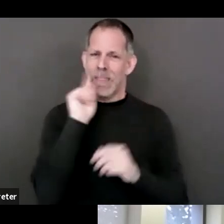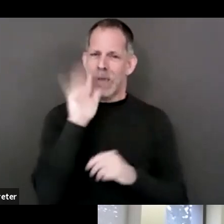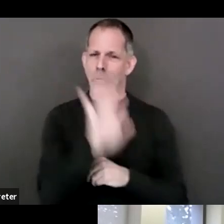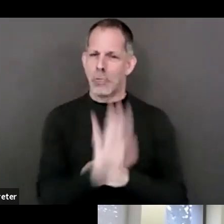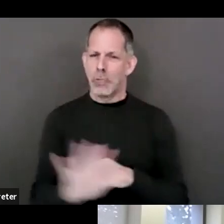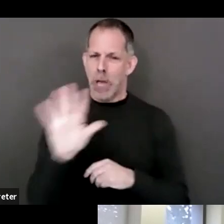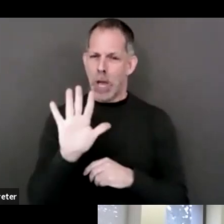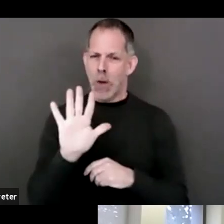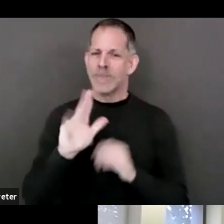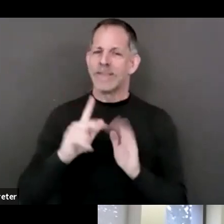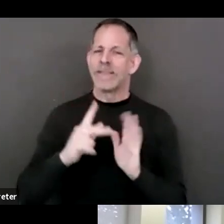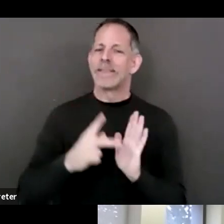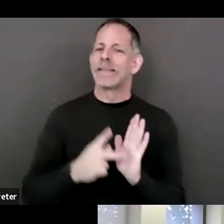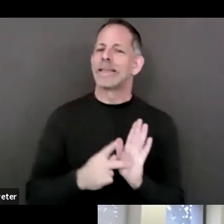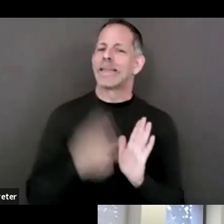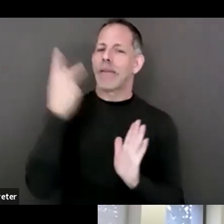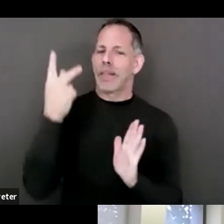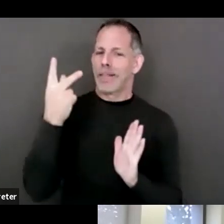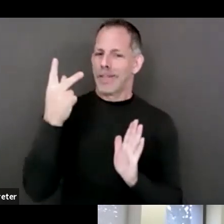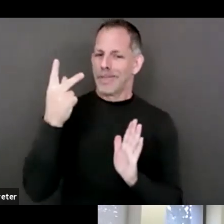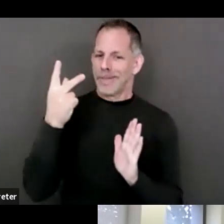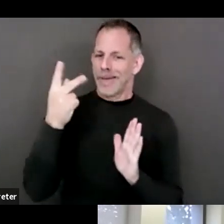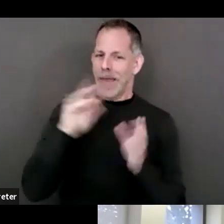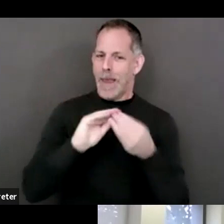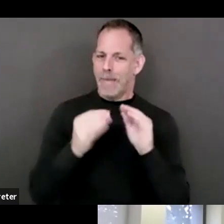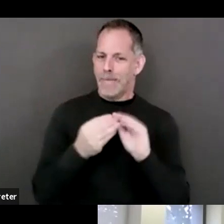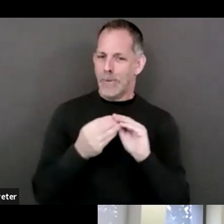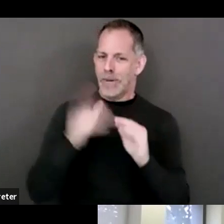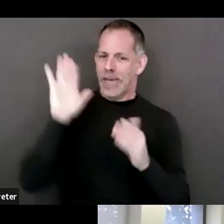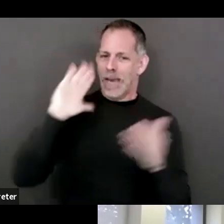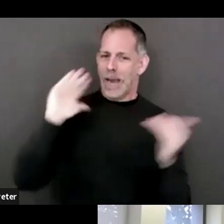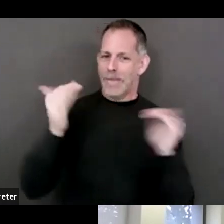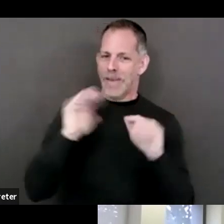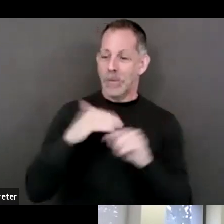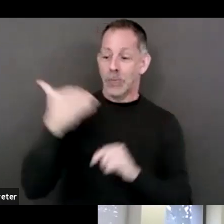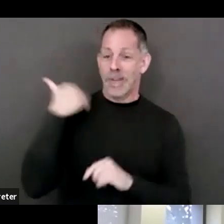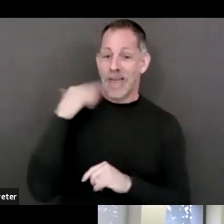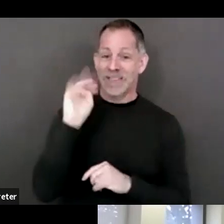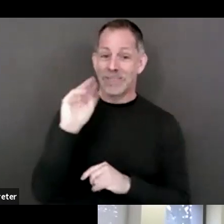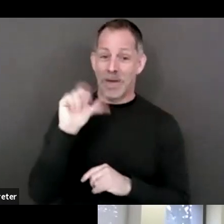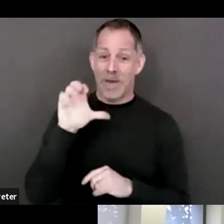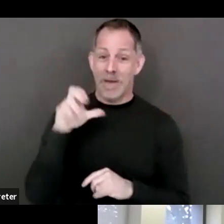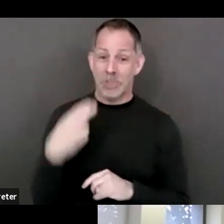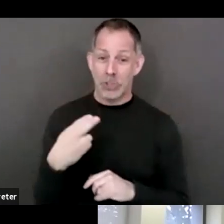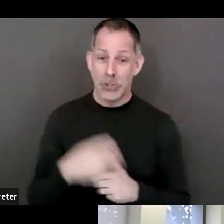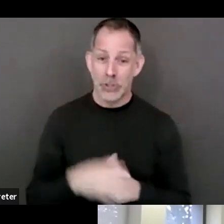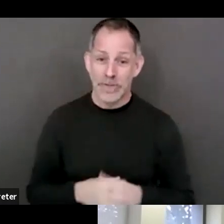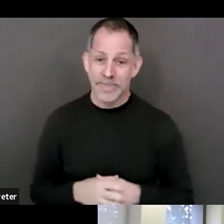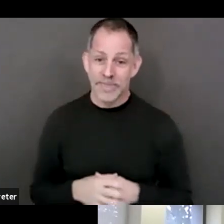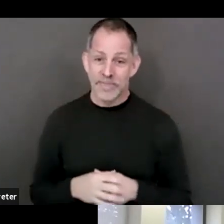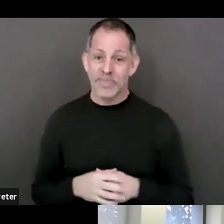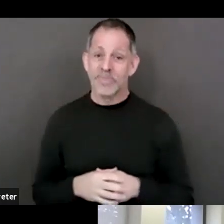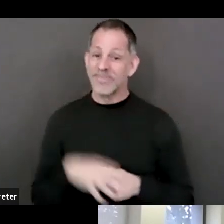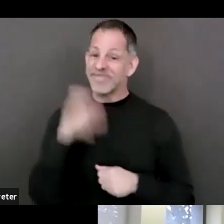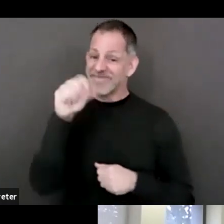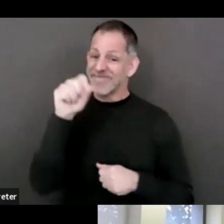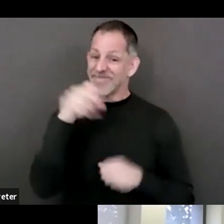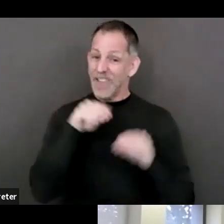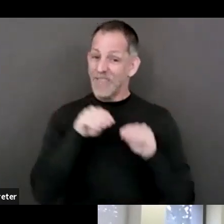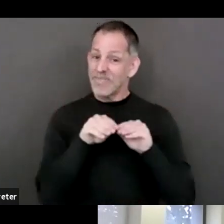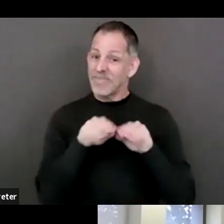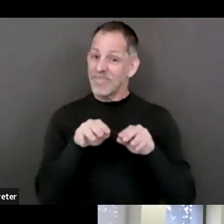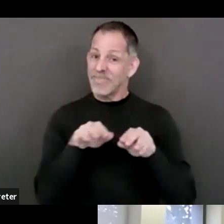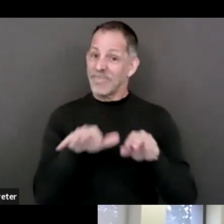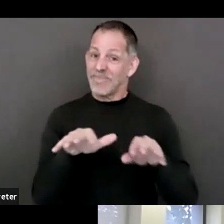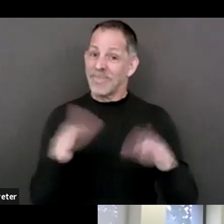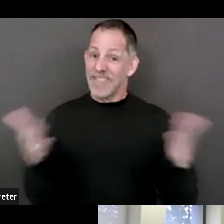in March when we bottomed out. So there is transmission occurring in indoor workplaces. And historically, when you look